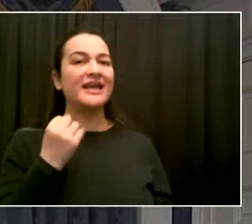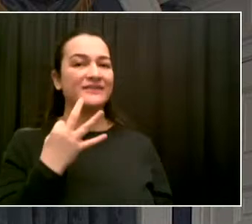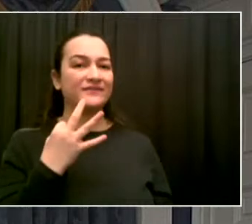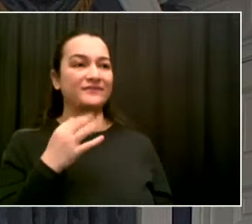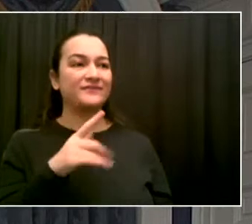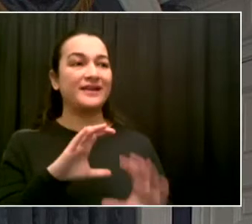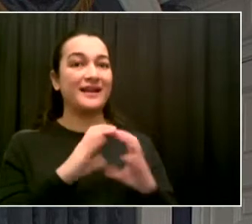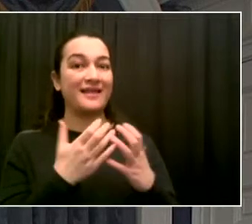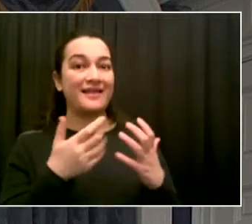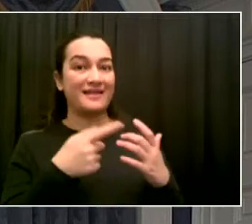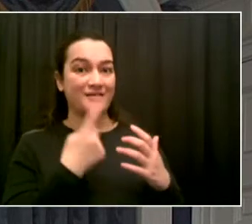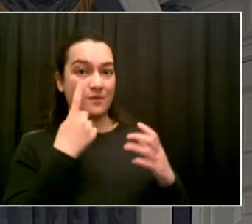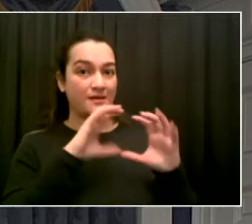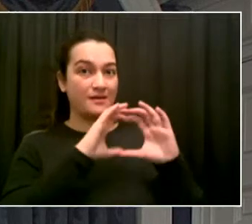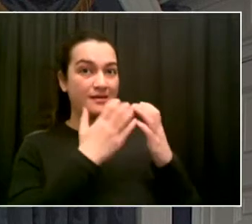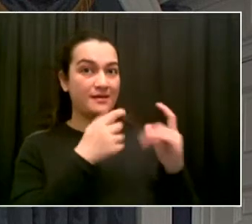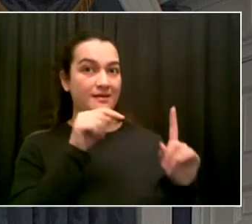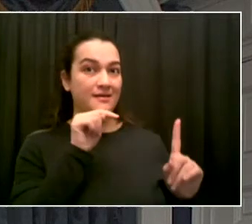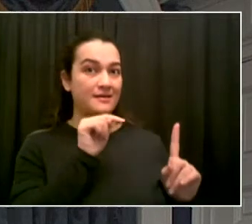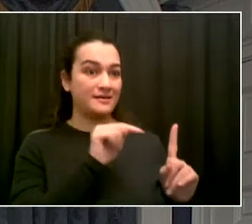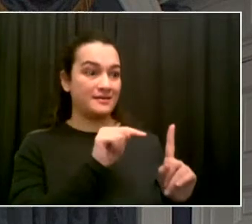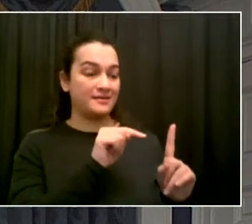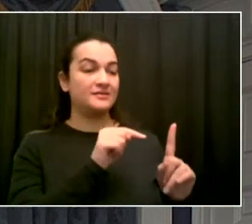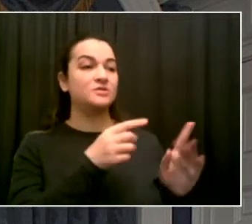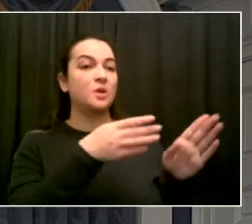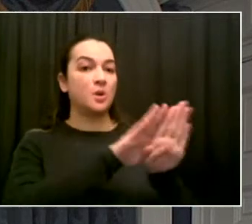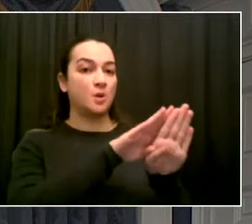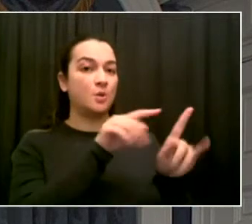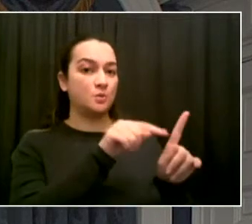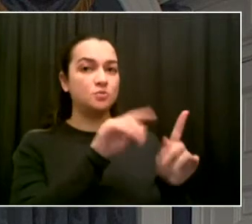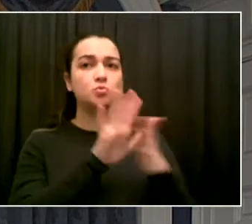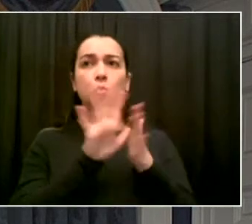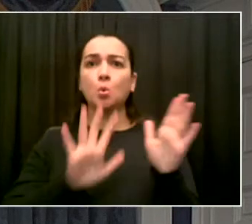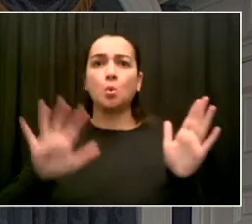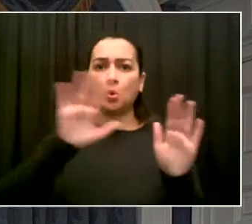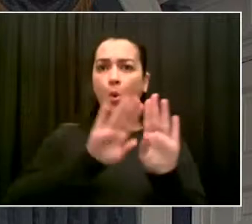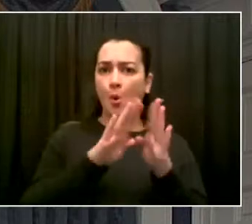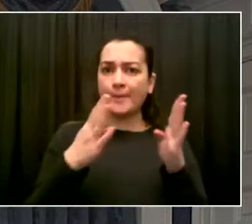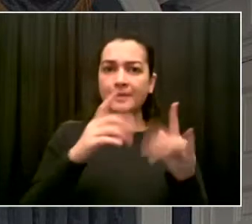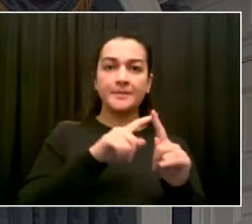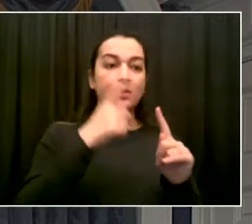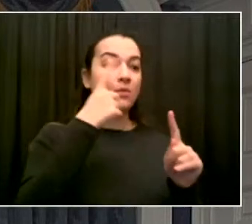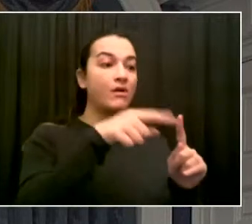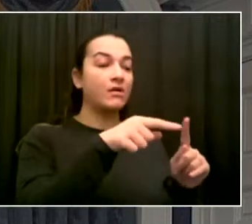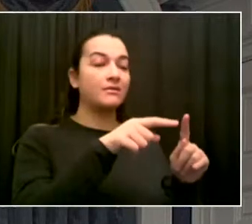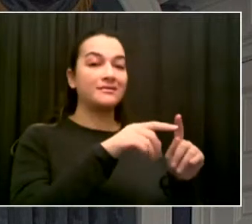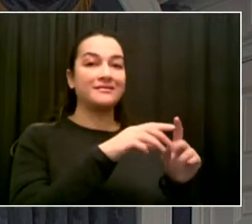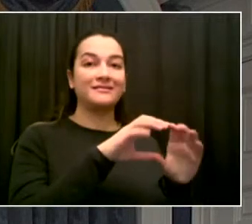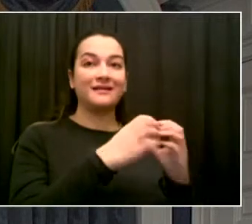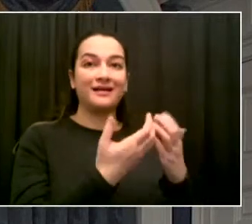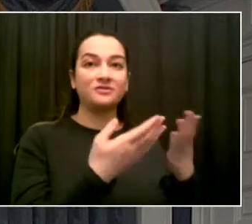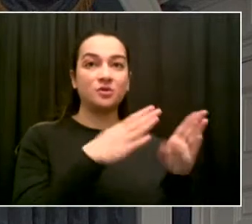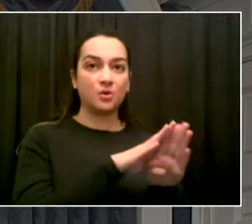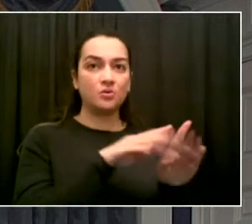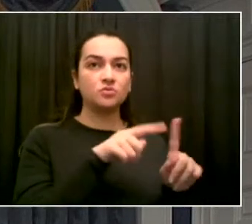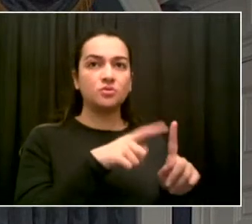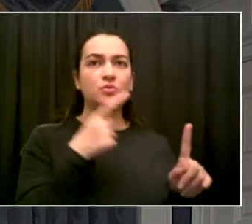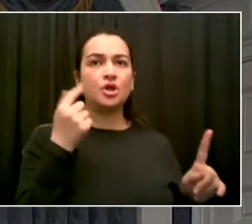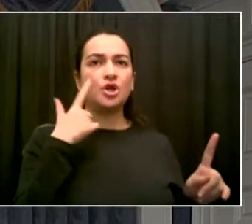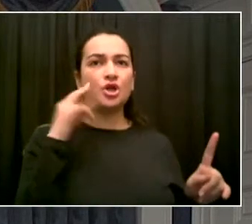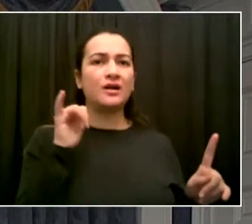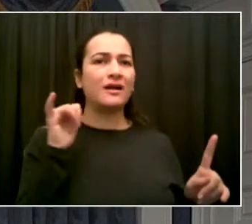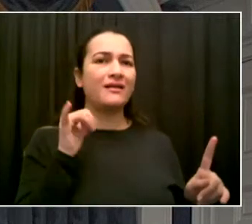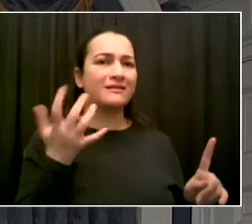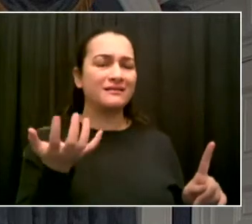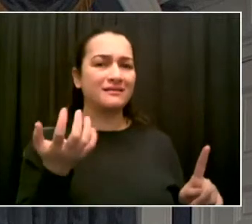switch classes. If there is one case, does that mean that the 6, perhaps like the multiple classes